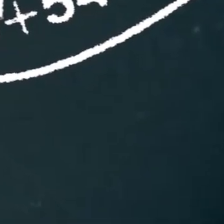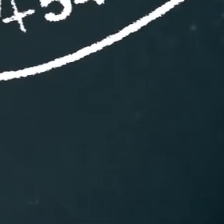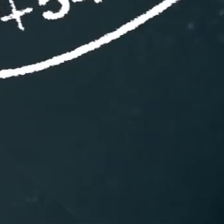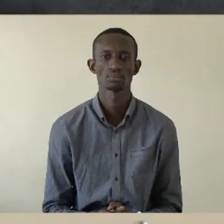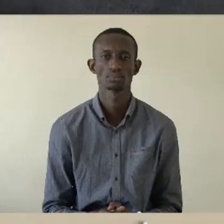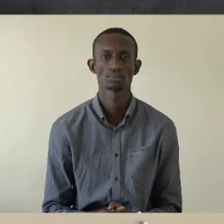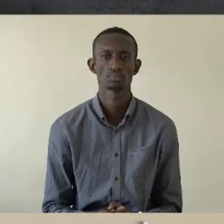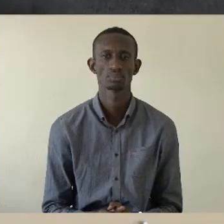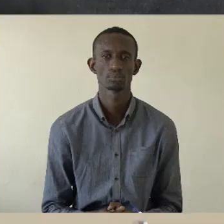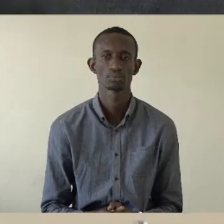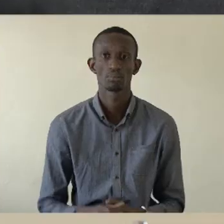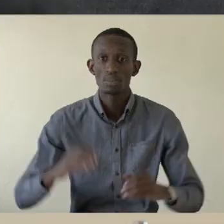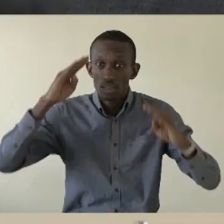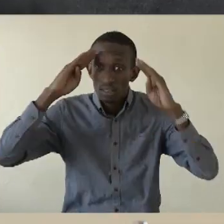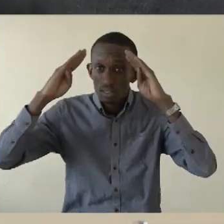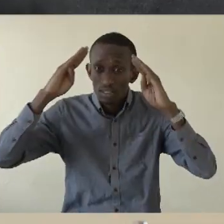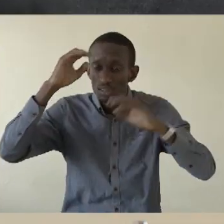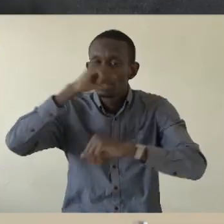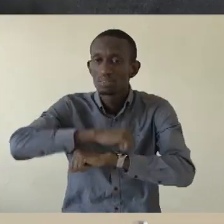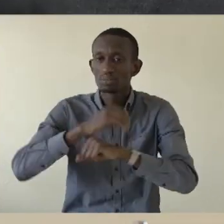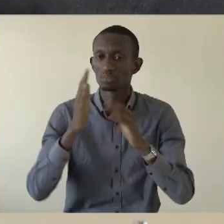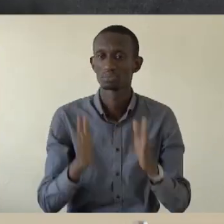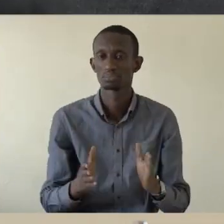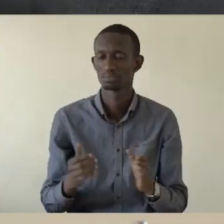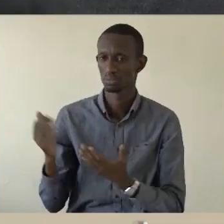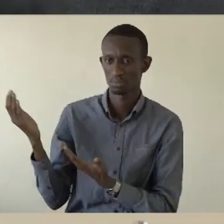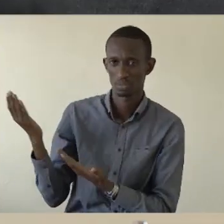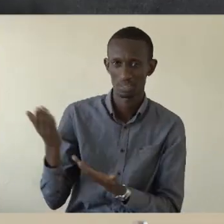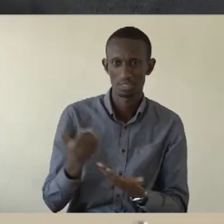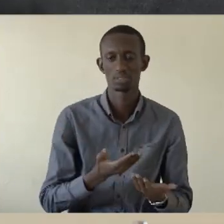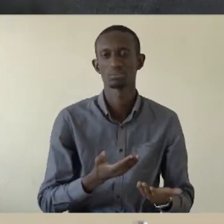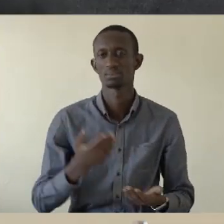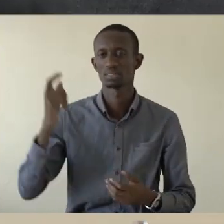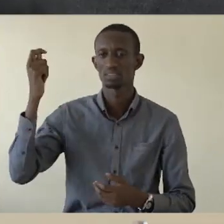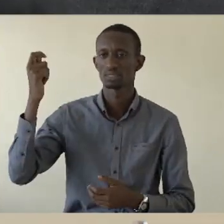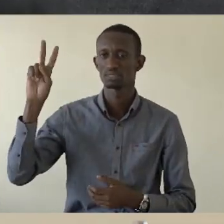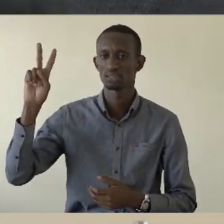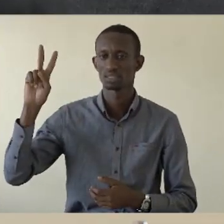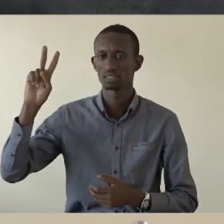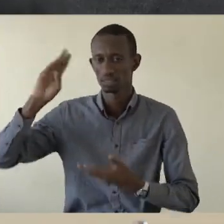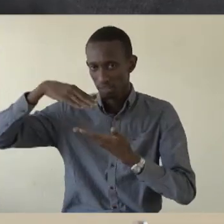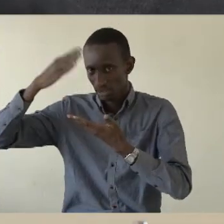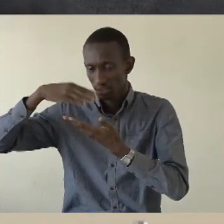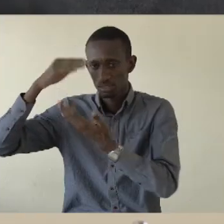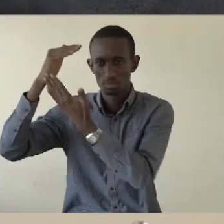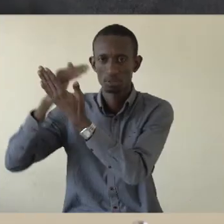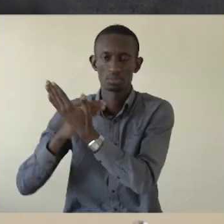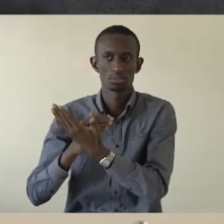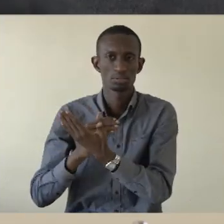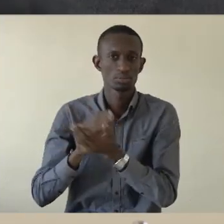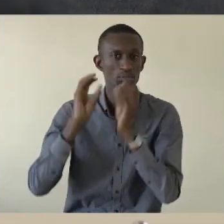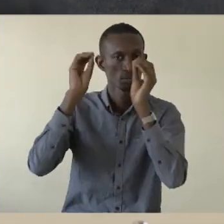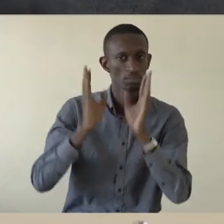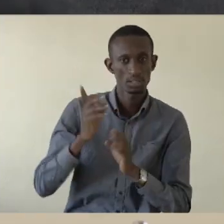Board. Hello students, welcome again to the TV learning program. This is Teacher Pasco. Today